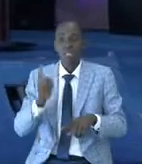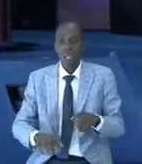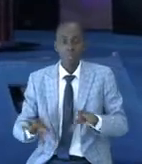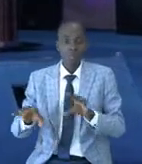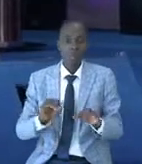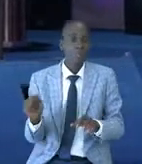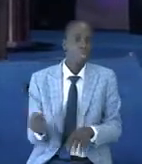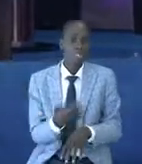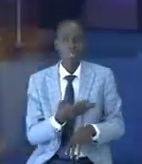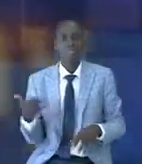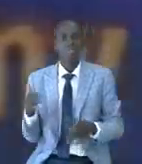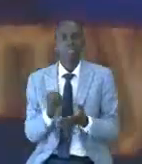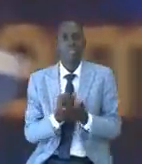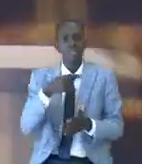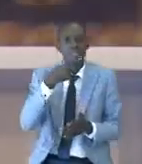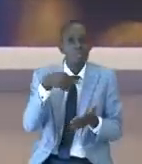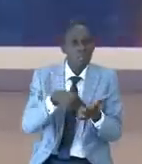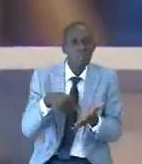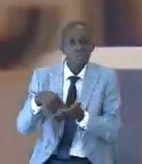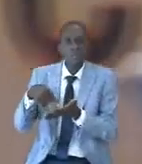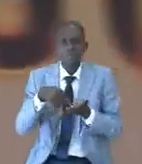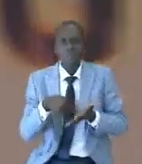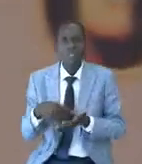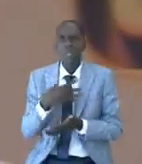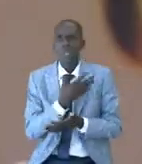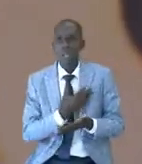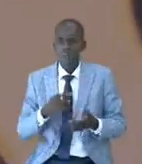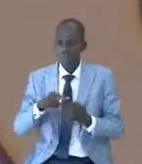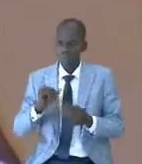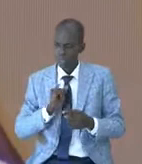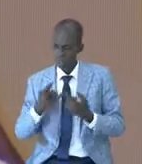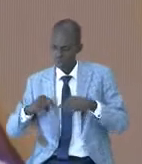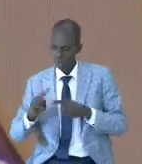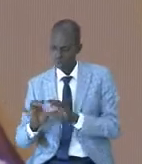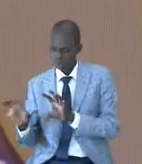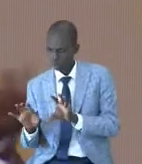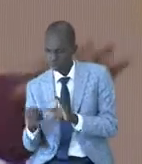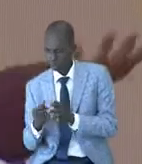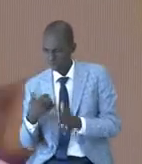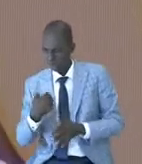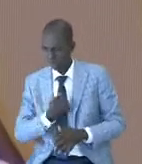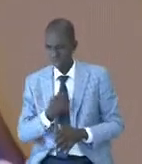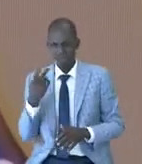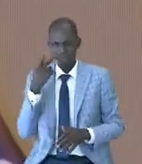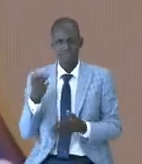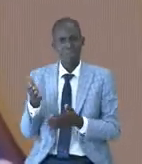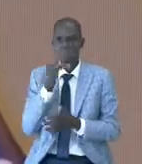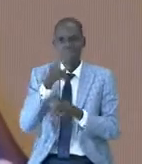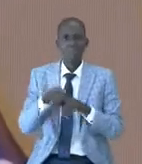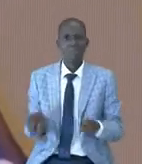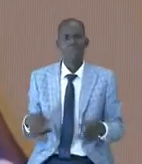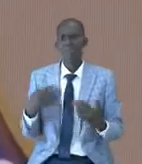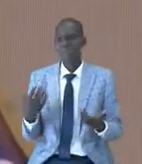That they say this and this, and then when you have the reaction, it brings out that result. Chemistry conquered you.